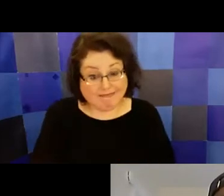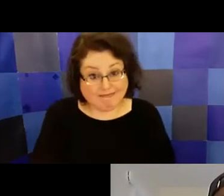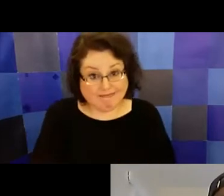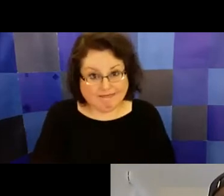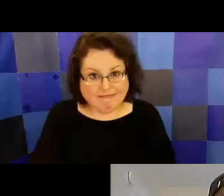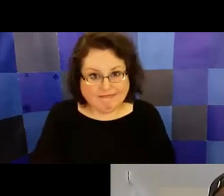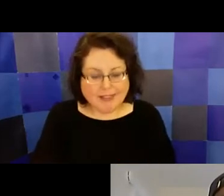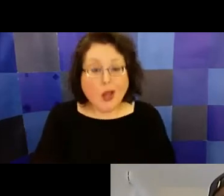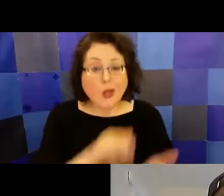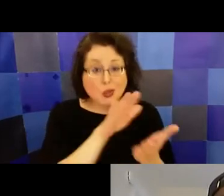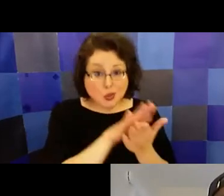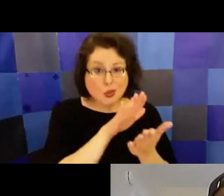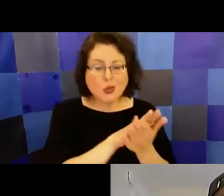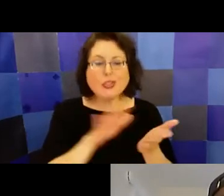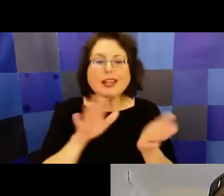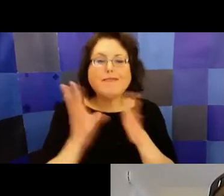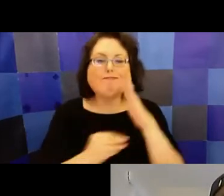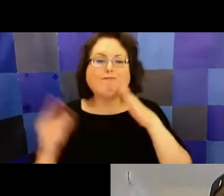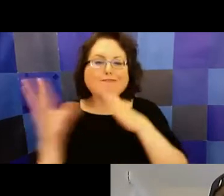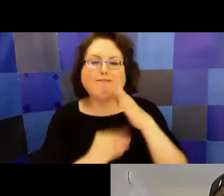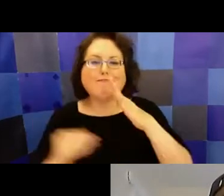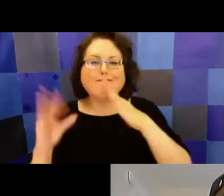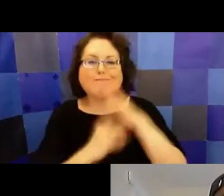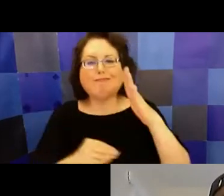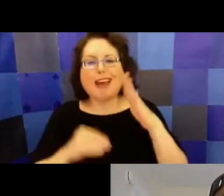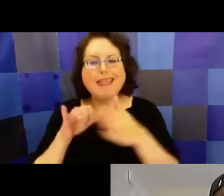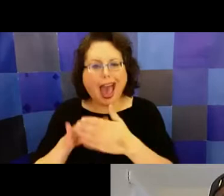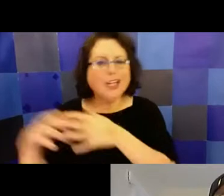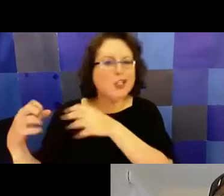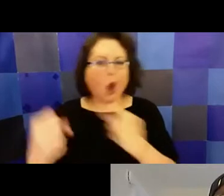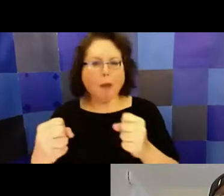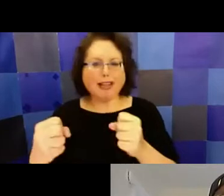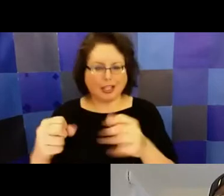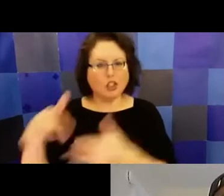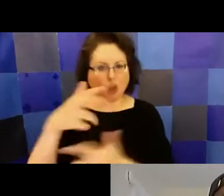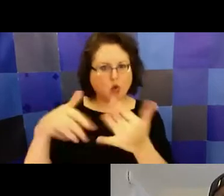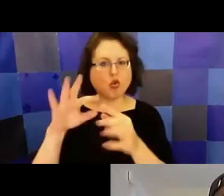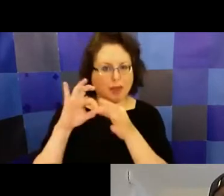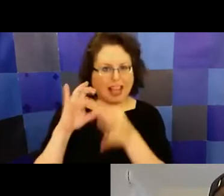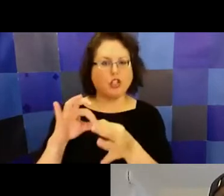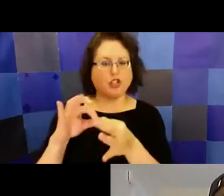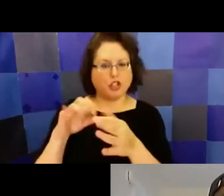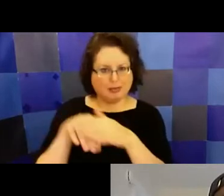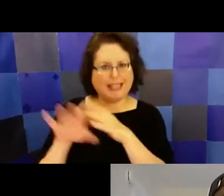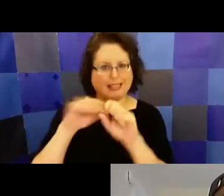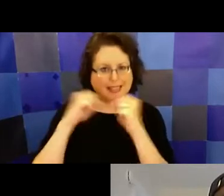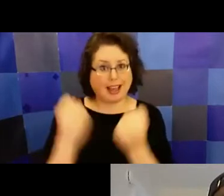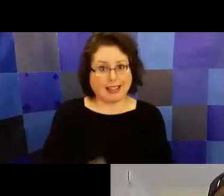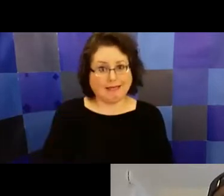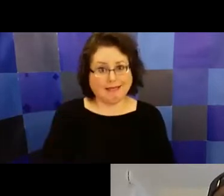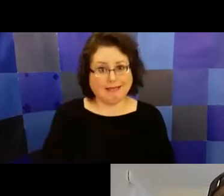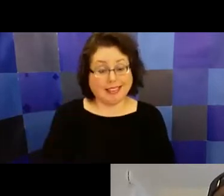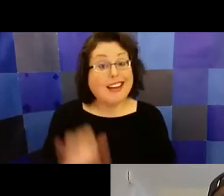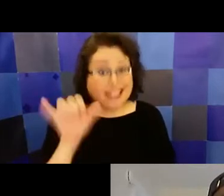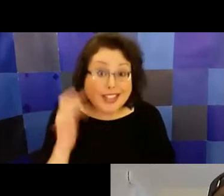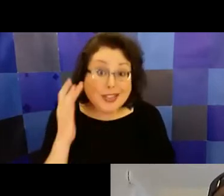generally do is reproduce the dominant social relations in society. And that's mostly why they